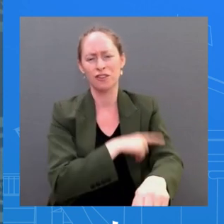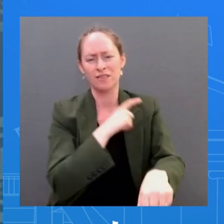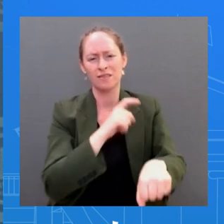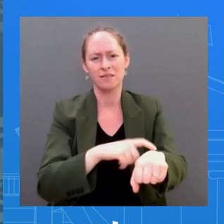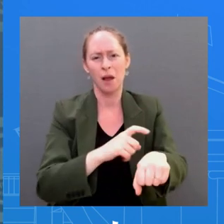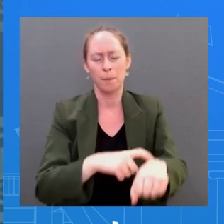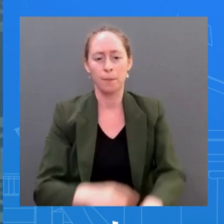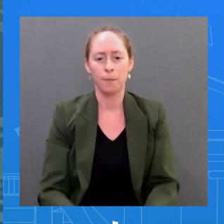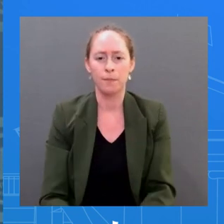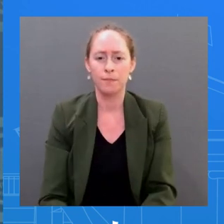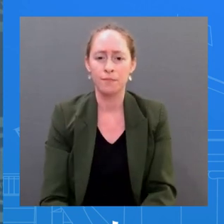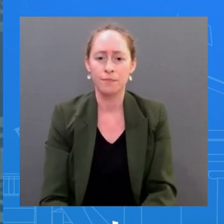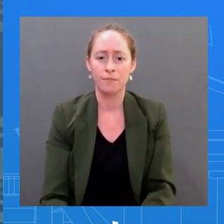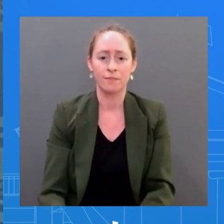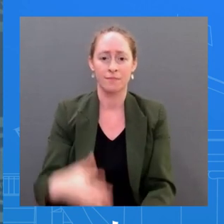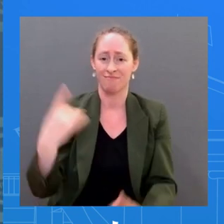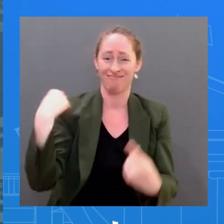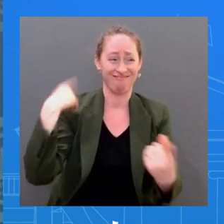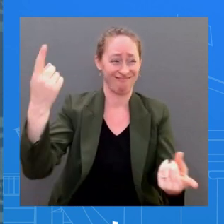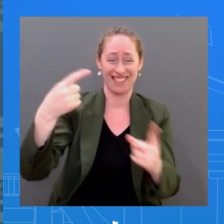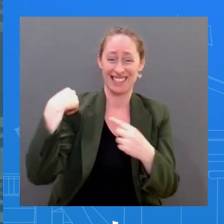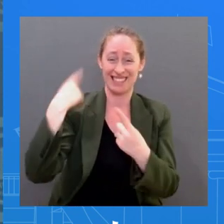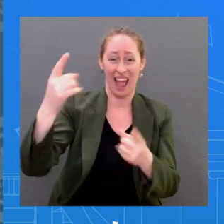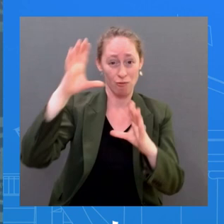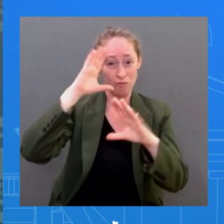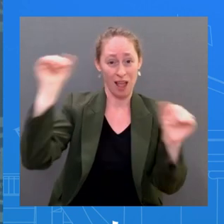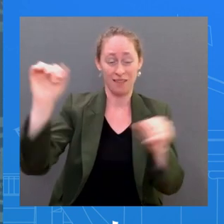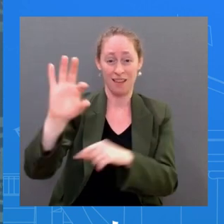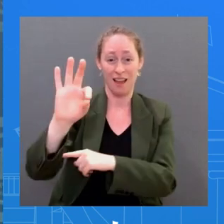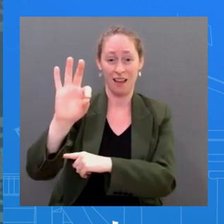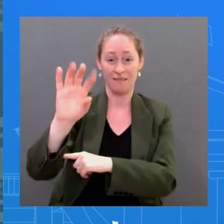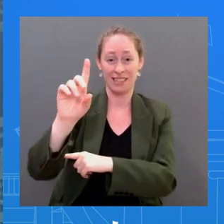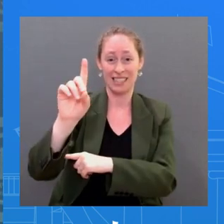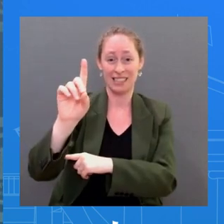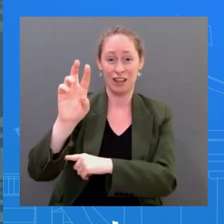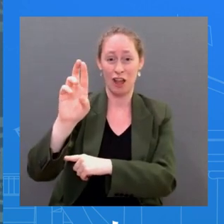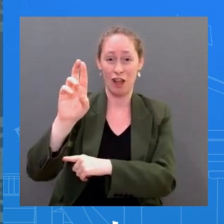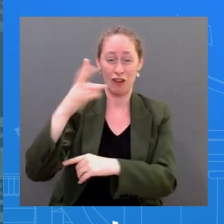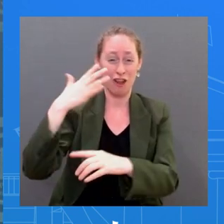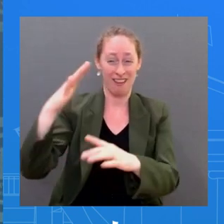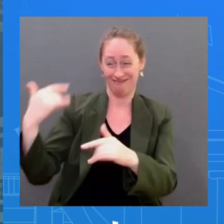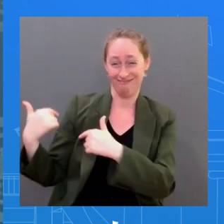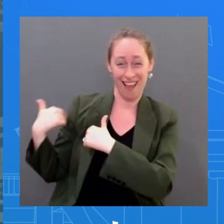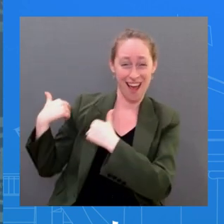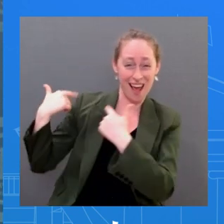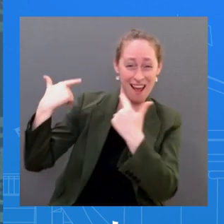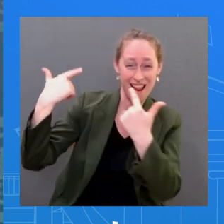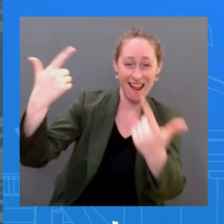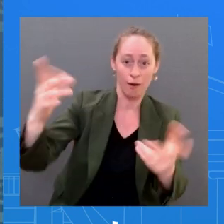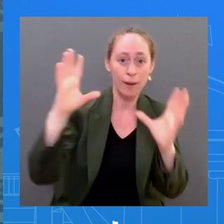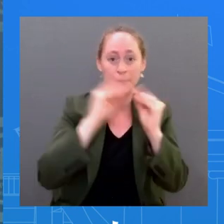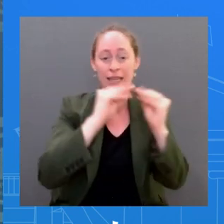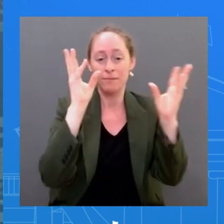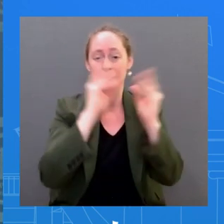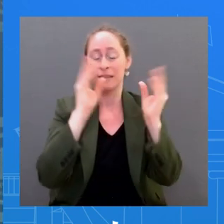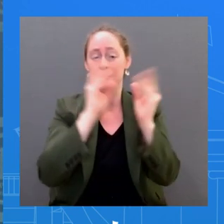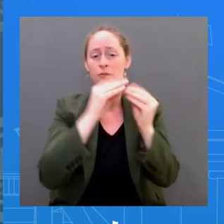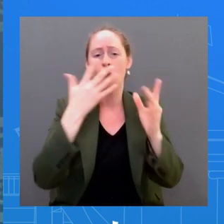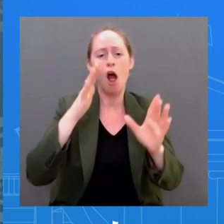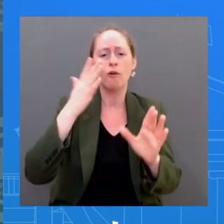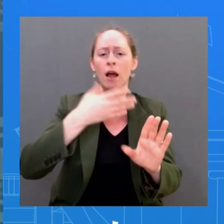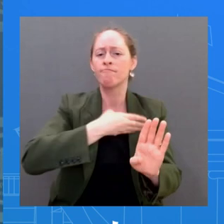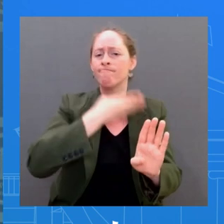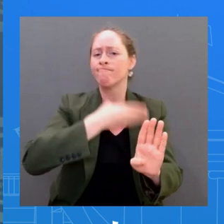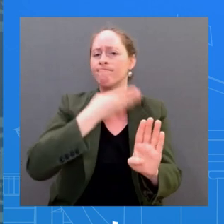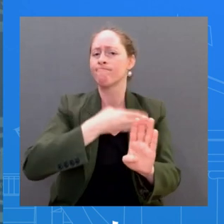president considers Saudi Arabia an important partner on a host of regional and global strategies, including other efforts to end the war